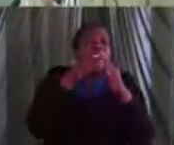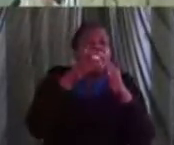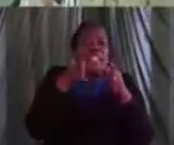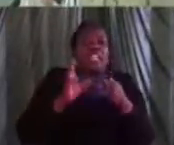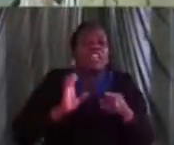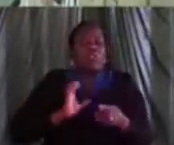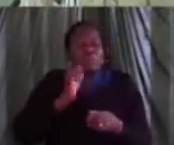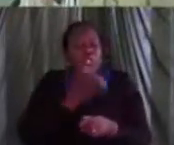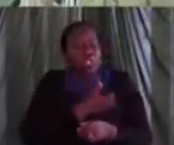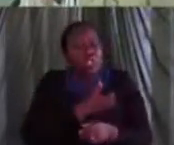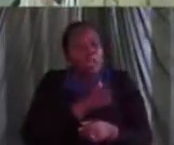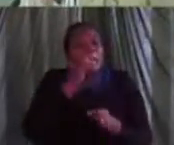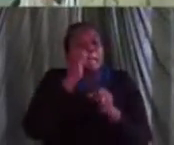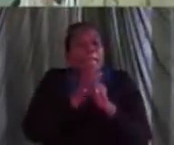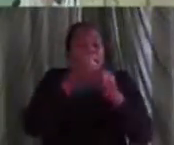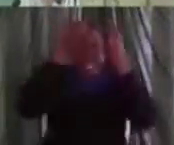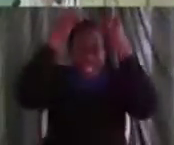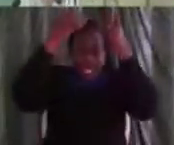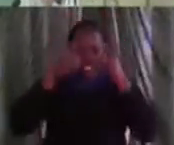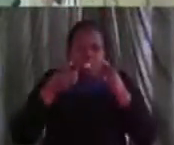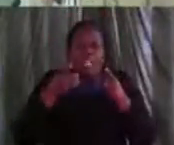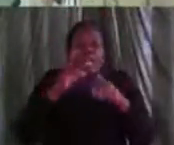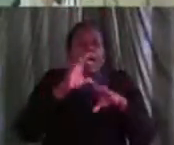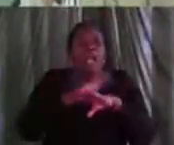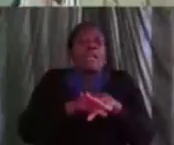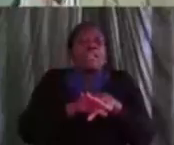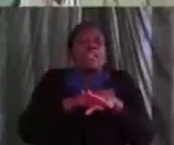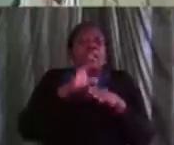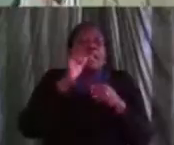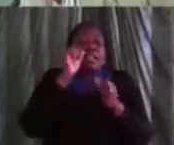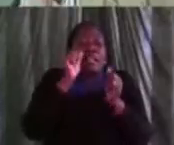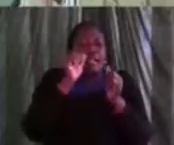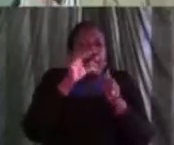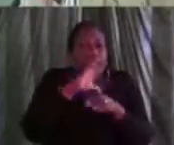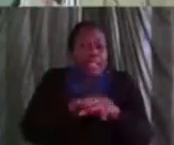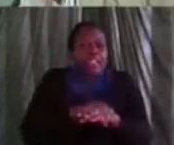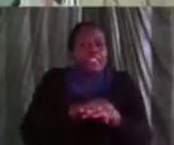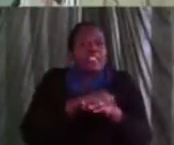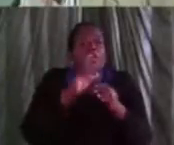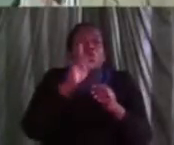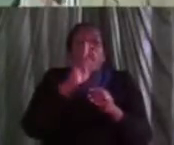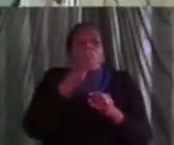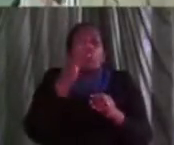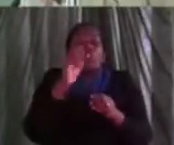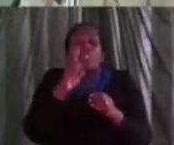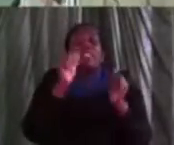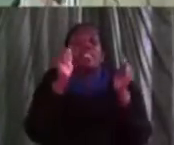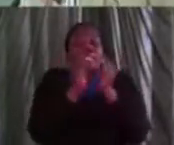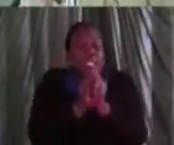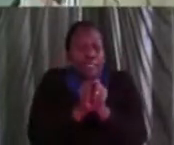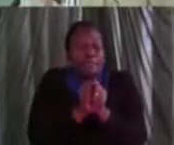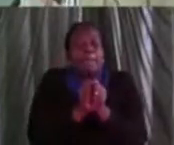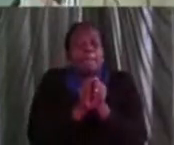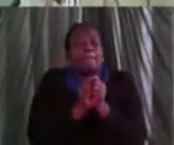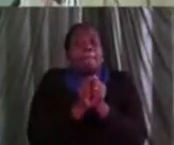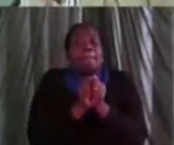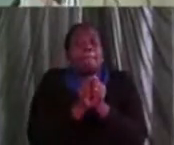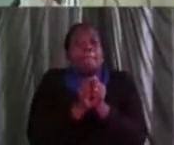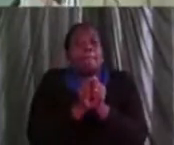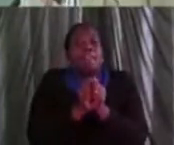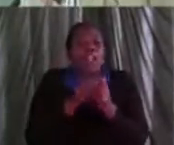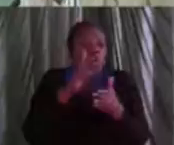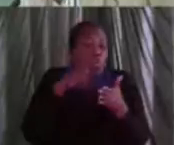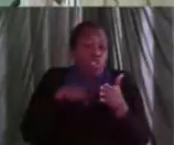and nominates one of the 10 candidates. I just thought I should bring that to your attention. And what